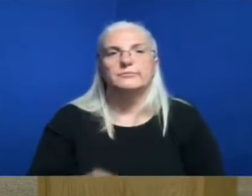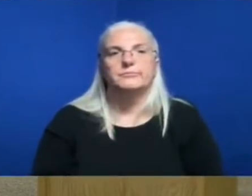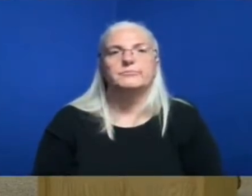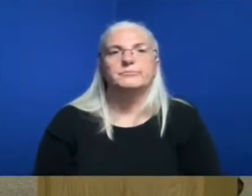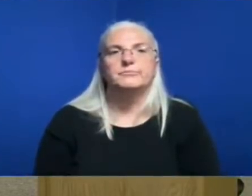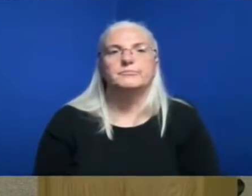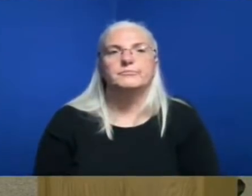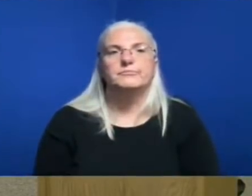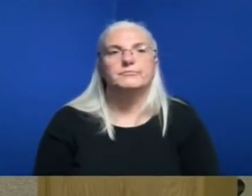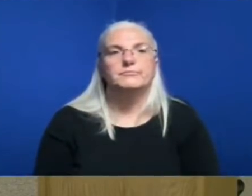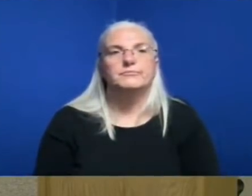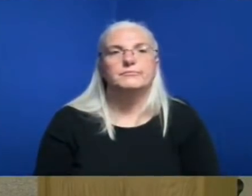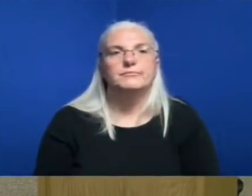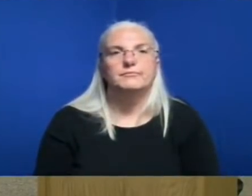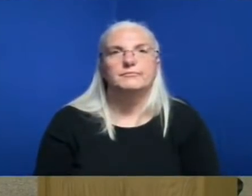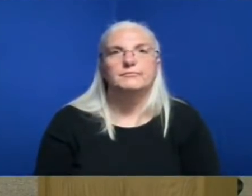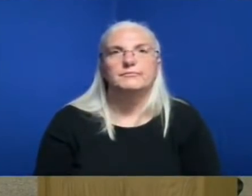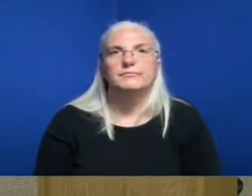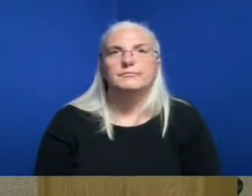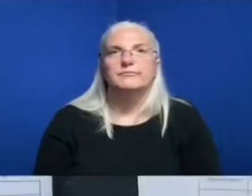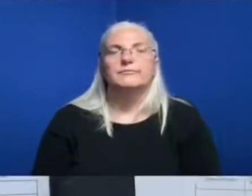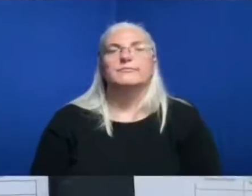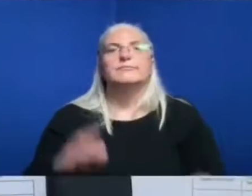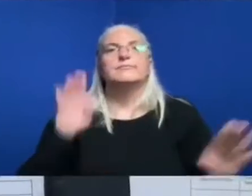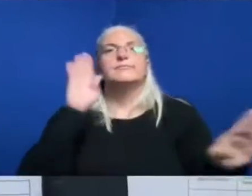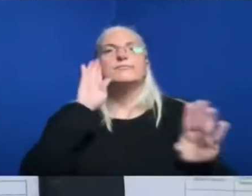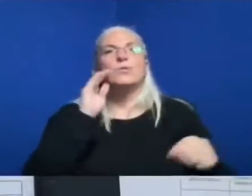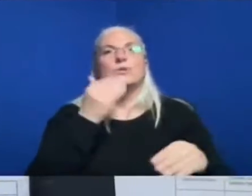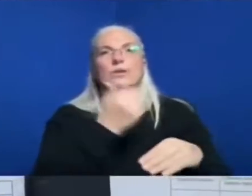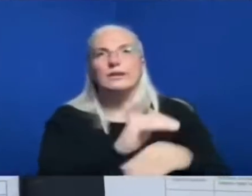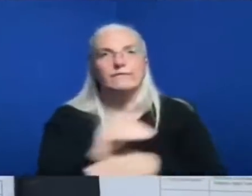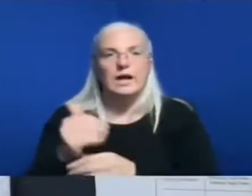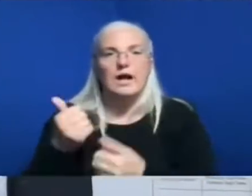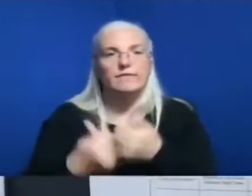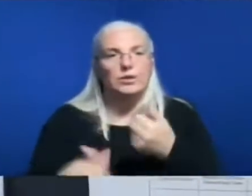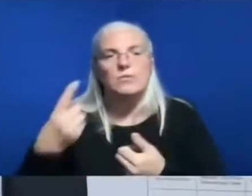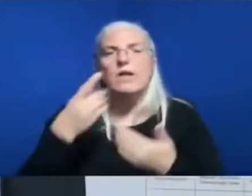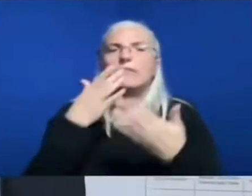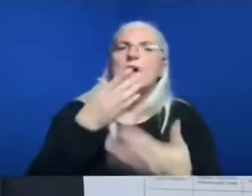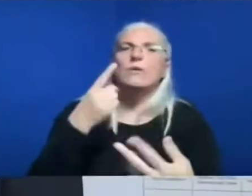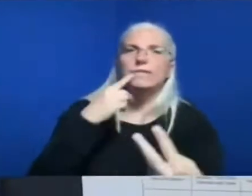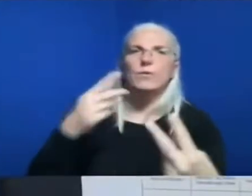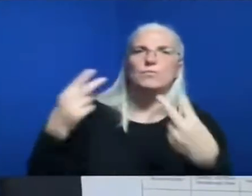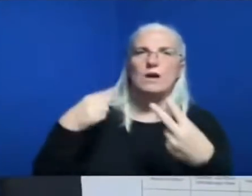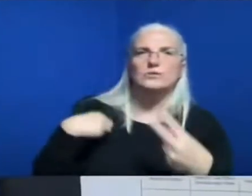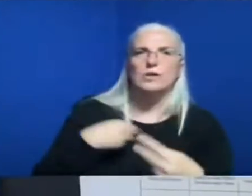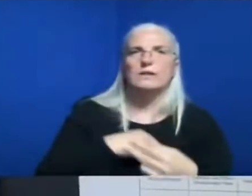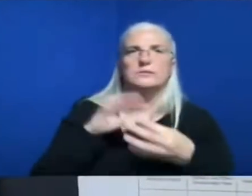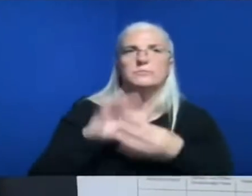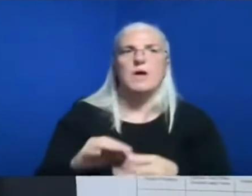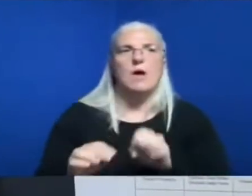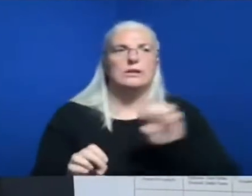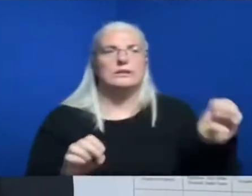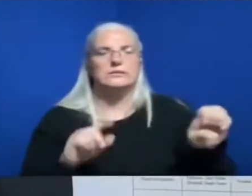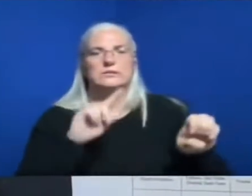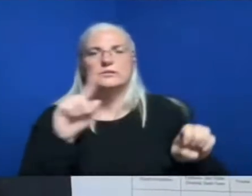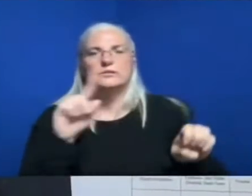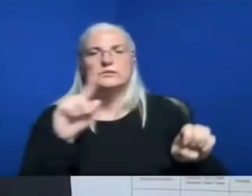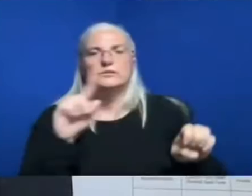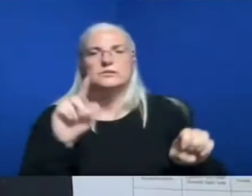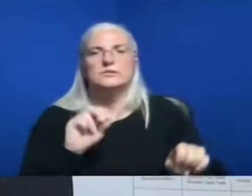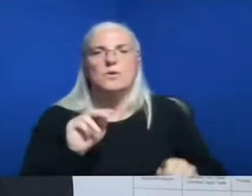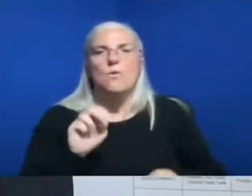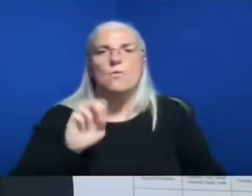Good evening, everybody. Thanks again for making time to join us for the East Zone update. Chris Carlton, Forest Supervisor here